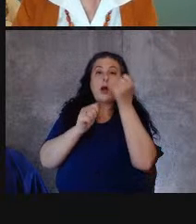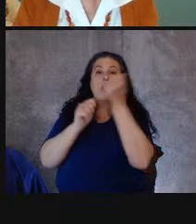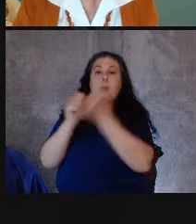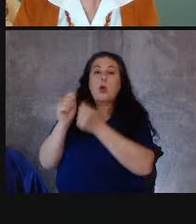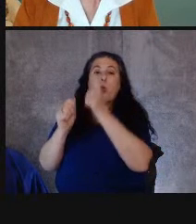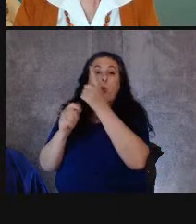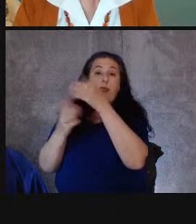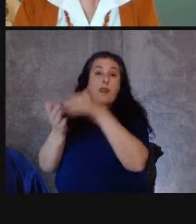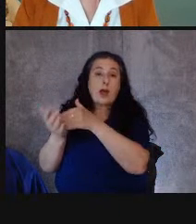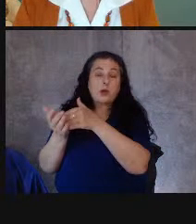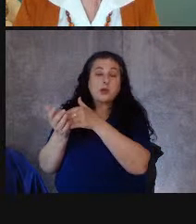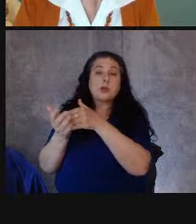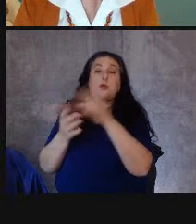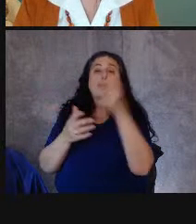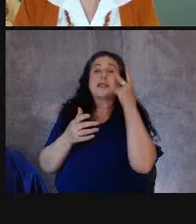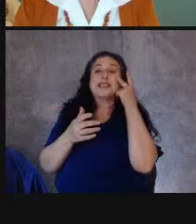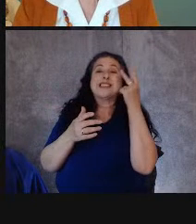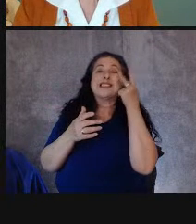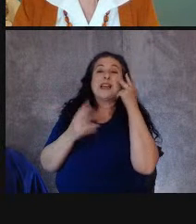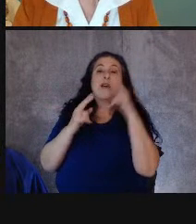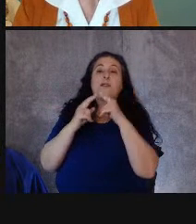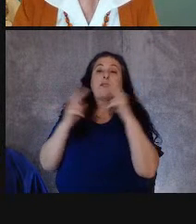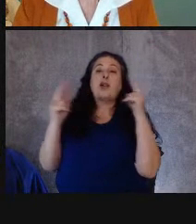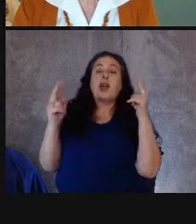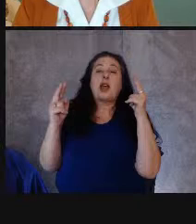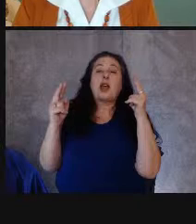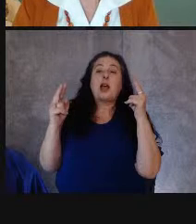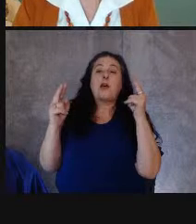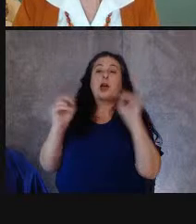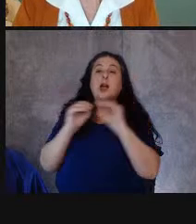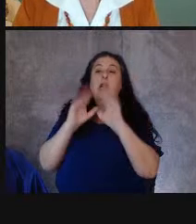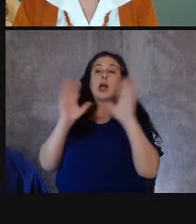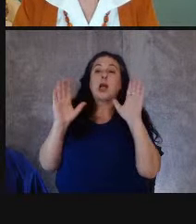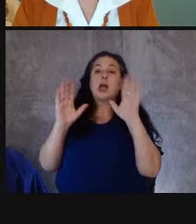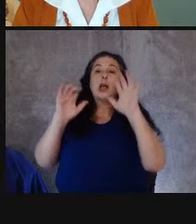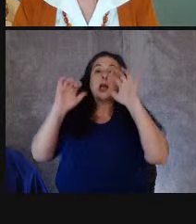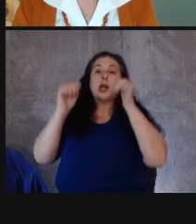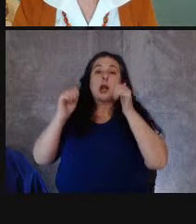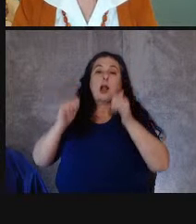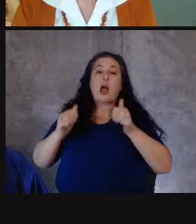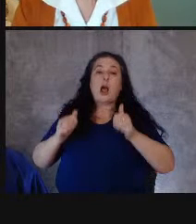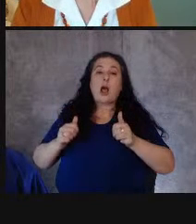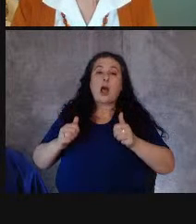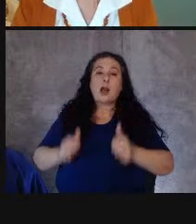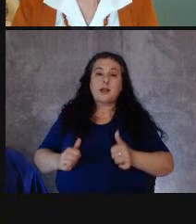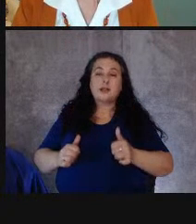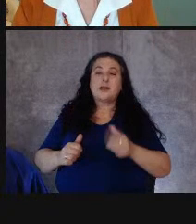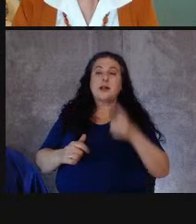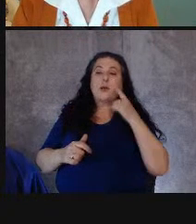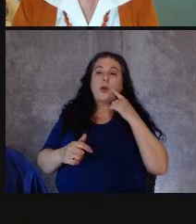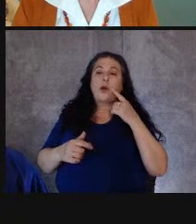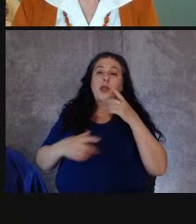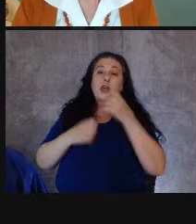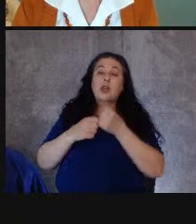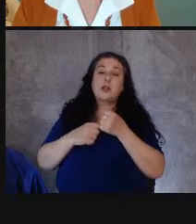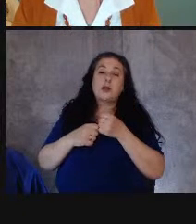1,000, then we see a very, very distinct decline in the years when these infant and child